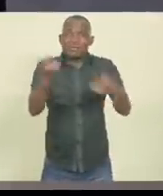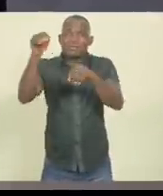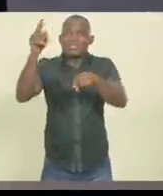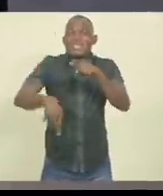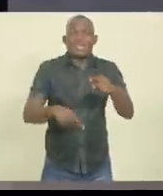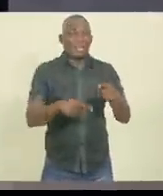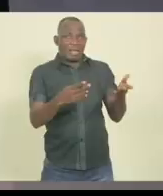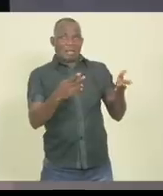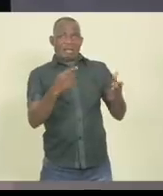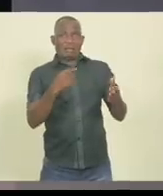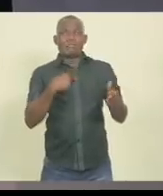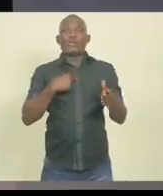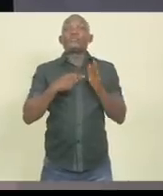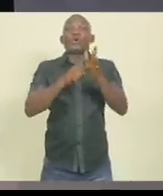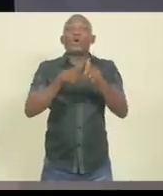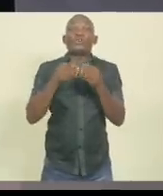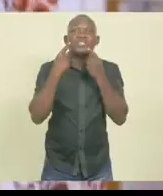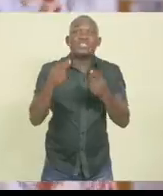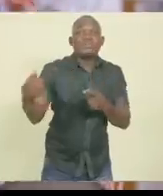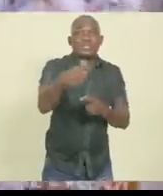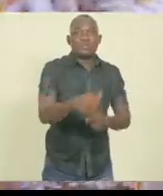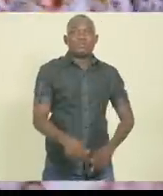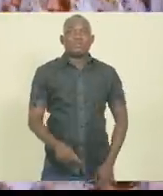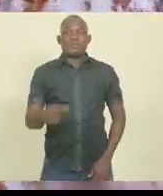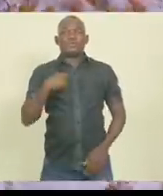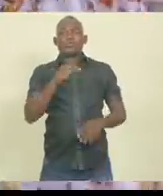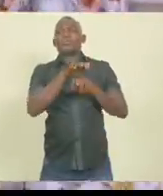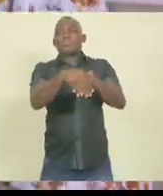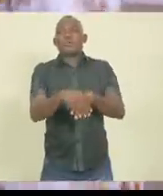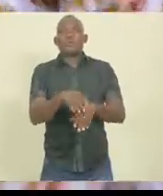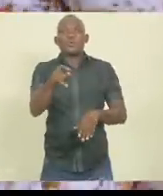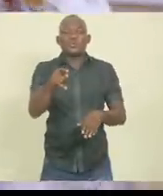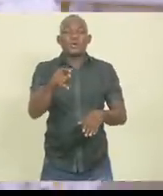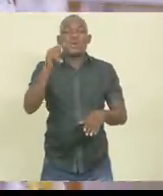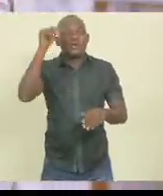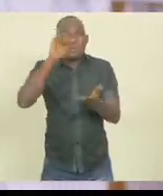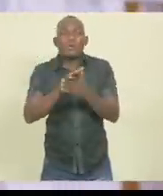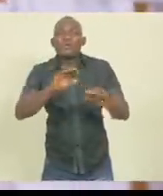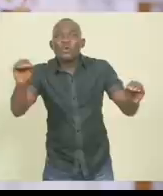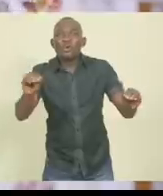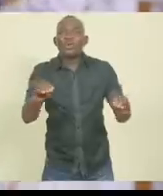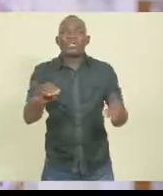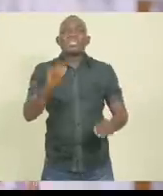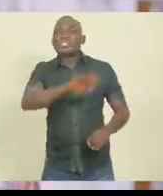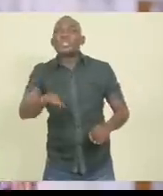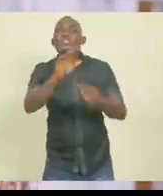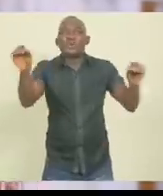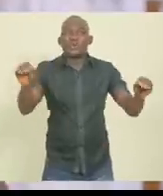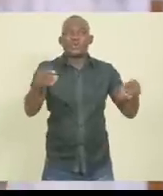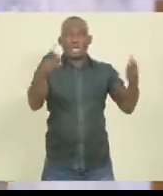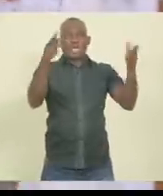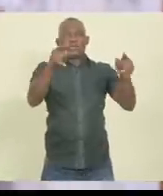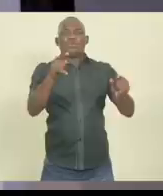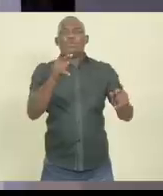me. See, I will expose you today, you hypocrite. At 30, you don't have a man, no husband, no child. No wonder you